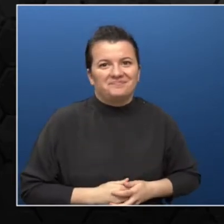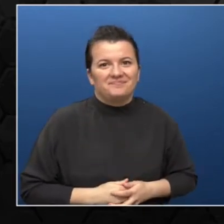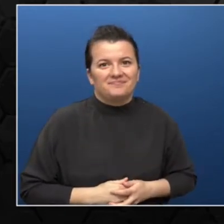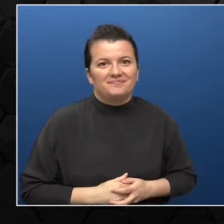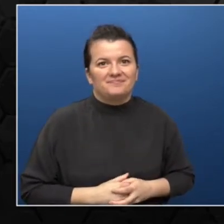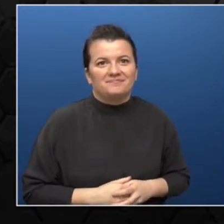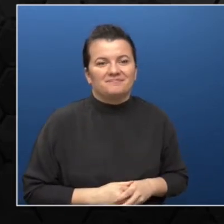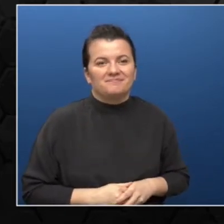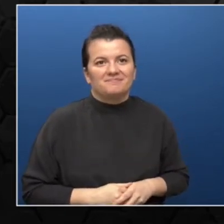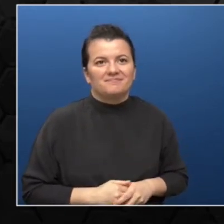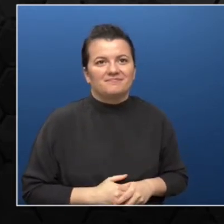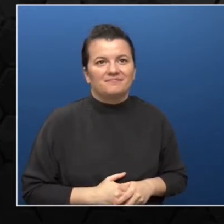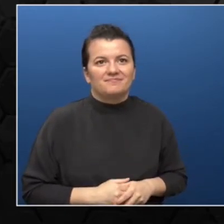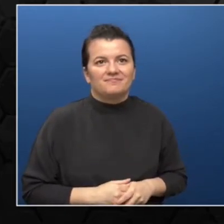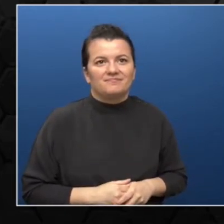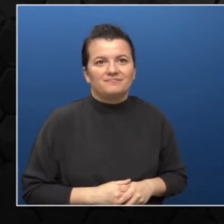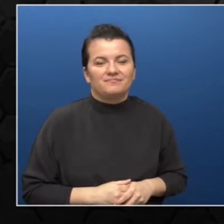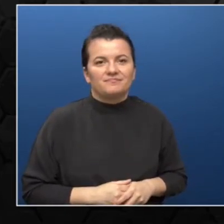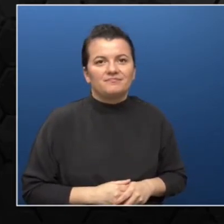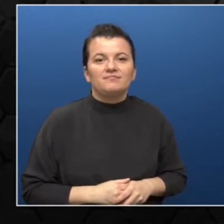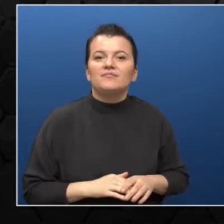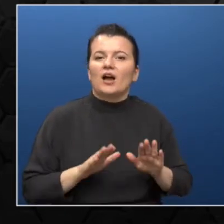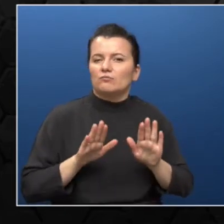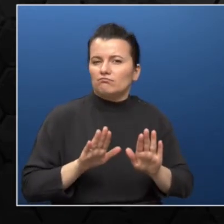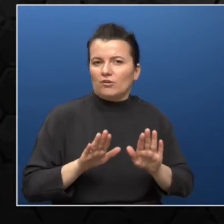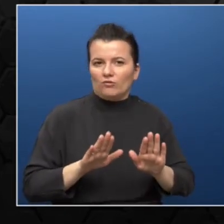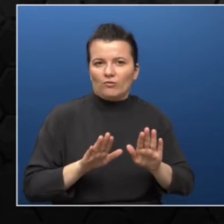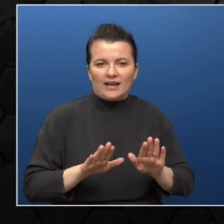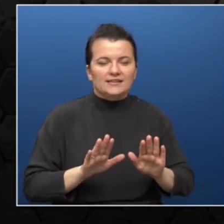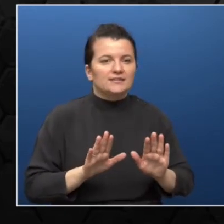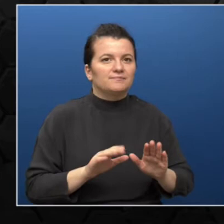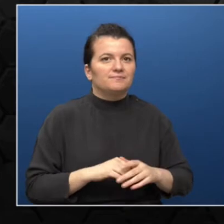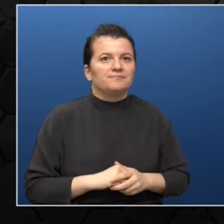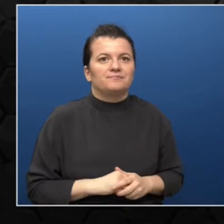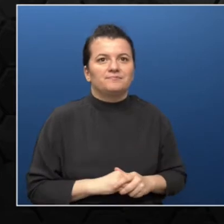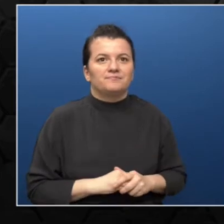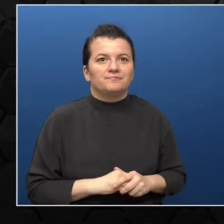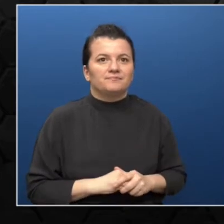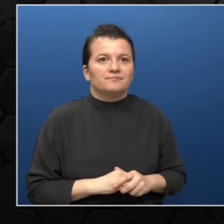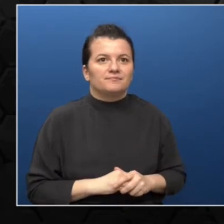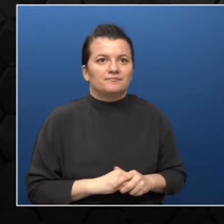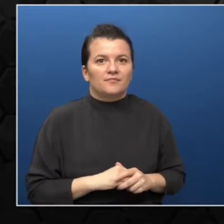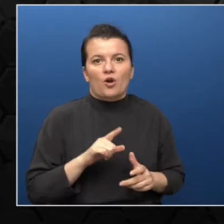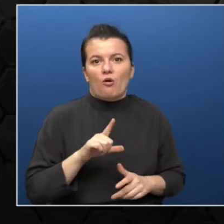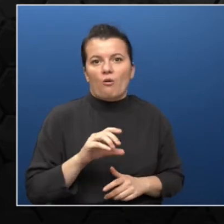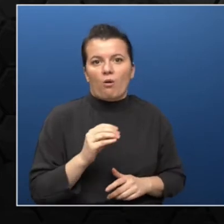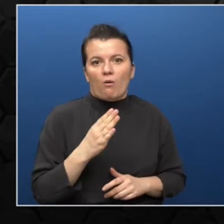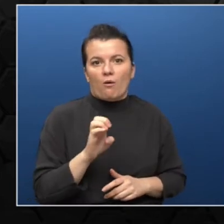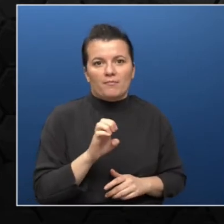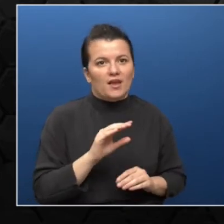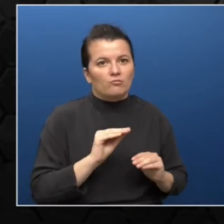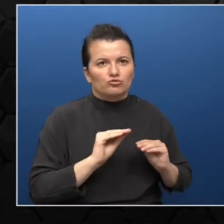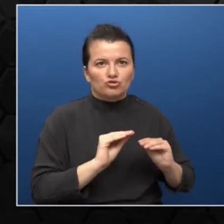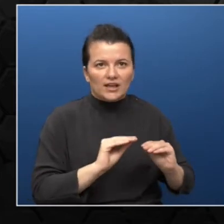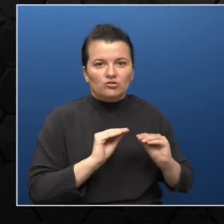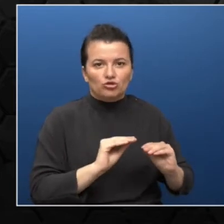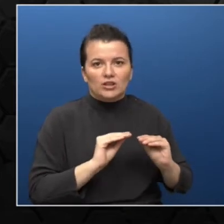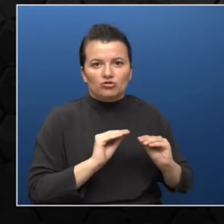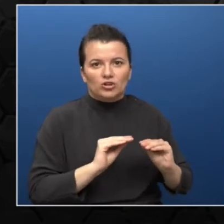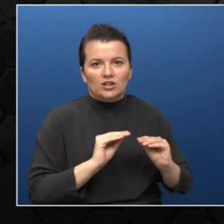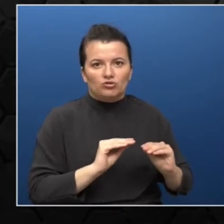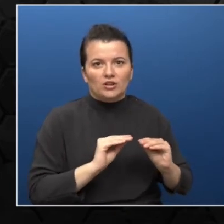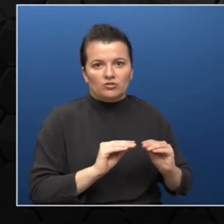So let's wait once again a couple seconds till Lobe has trained with the